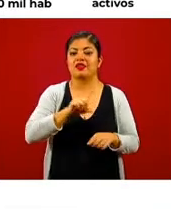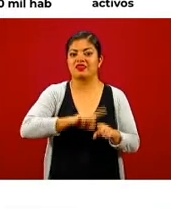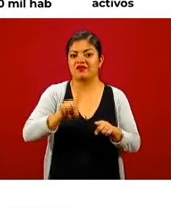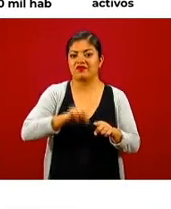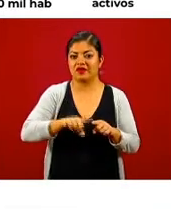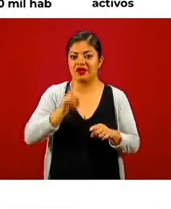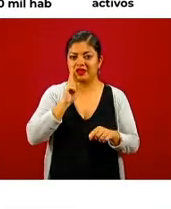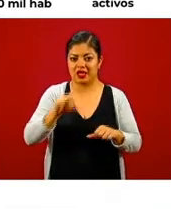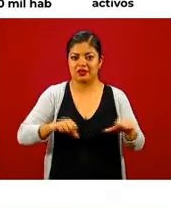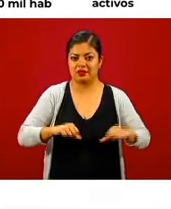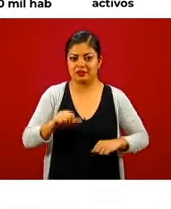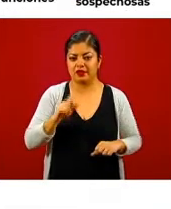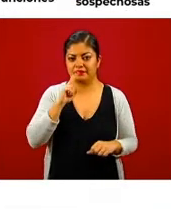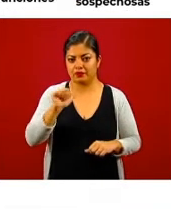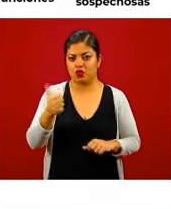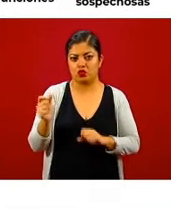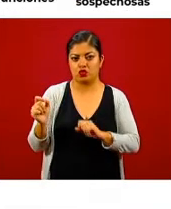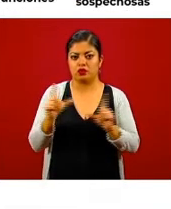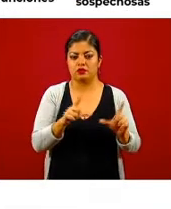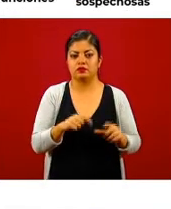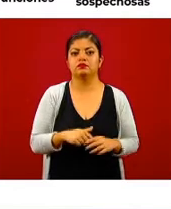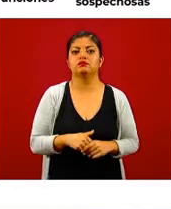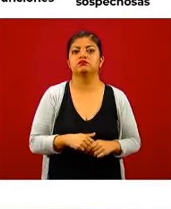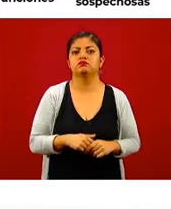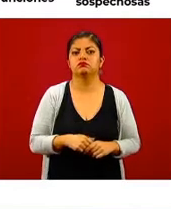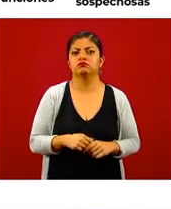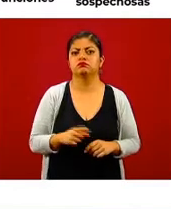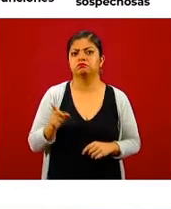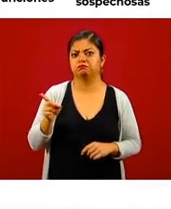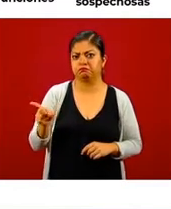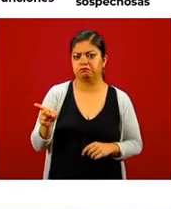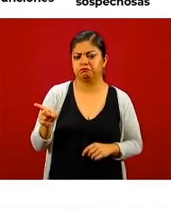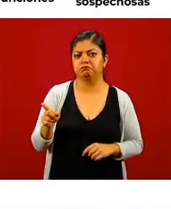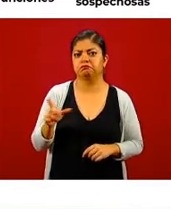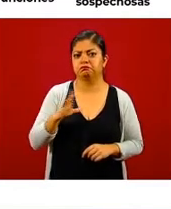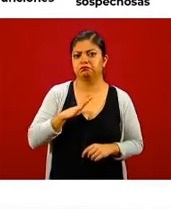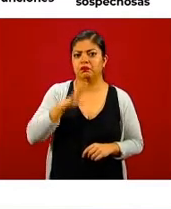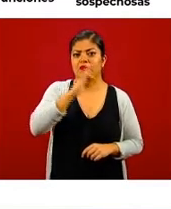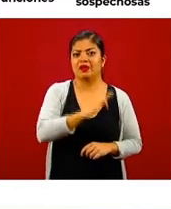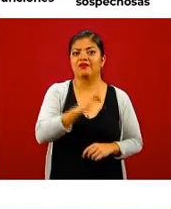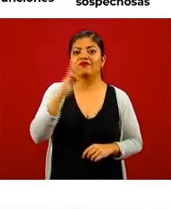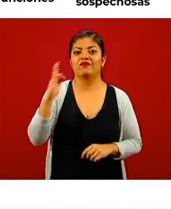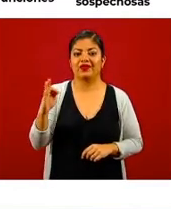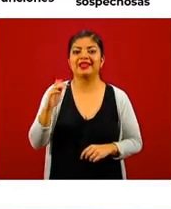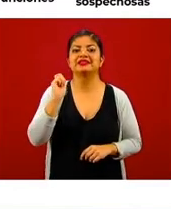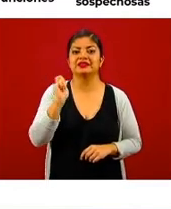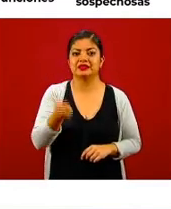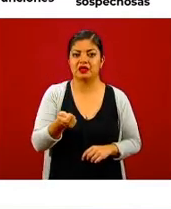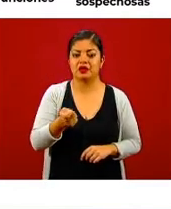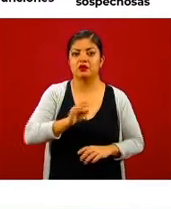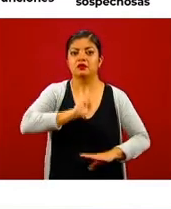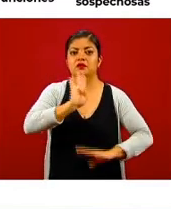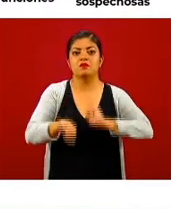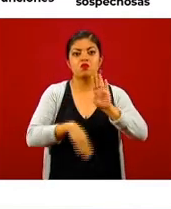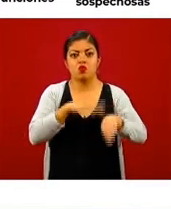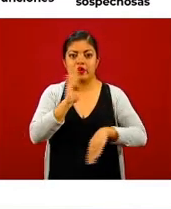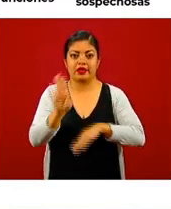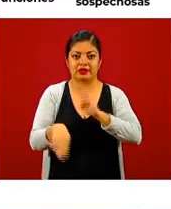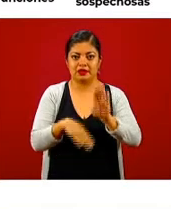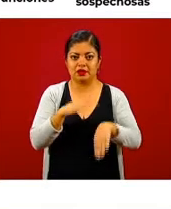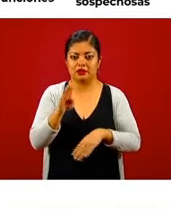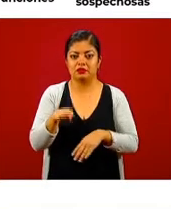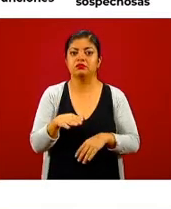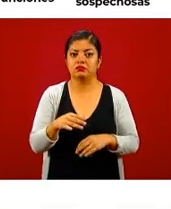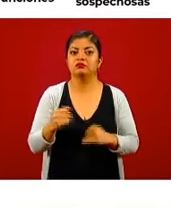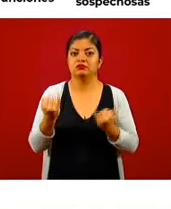to 25th, and this is where we're seeing how high the activity is. This is the slide that shows you